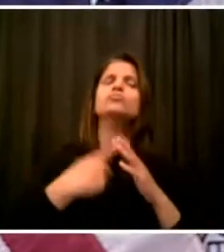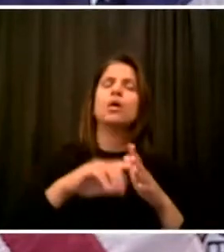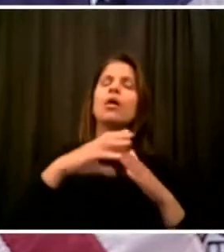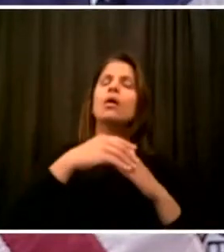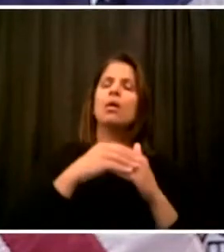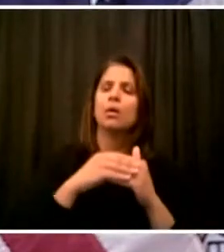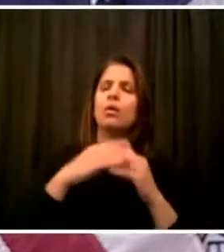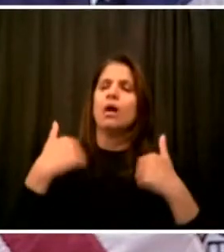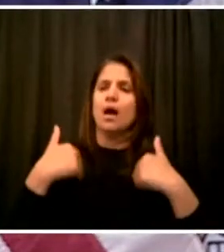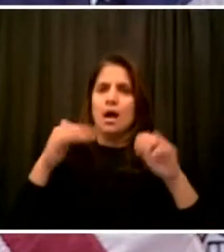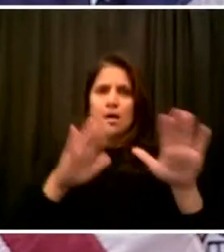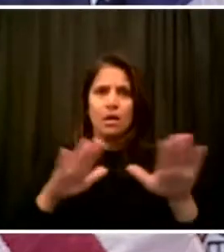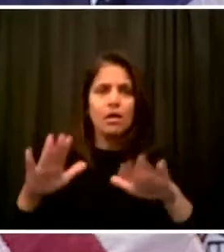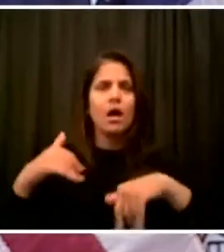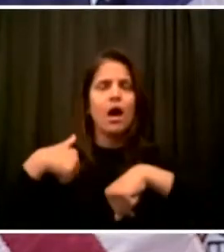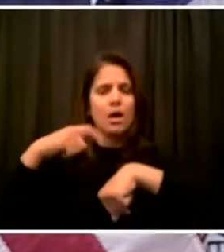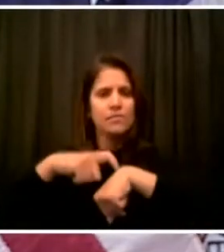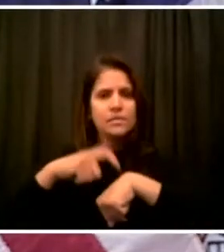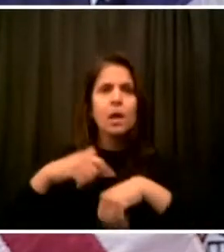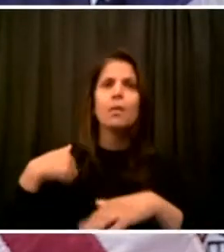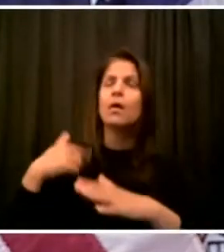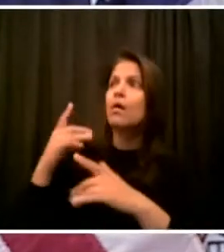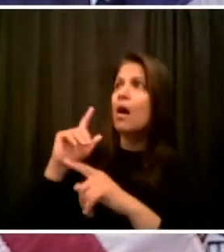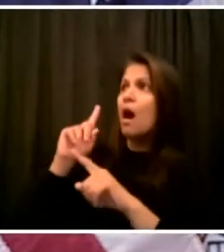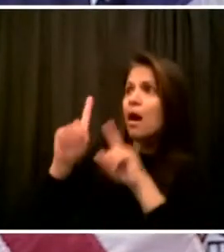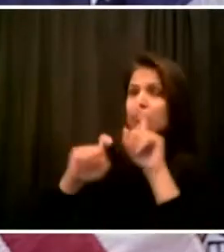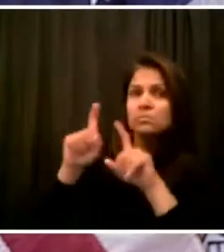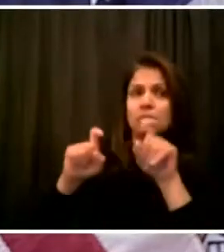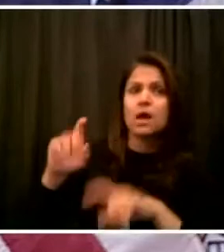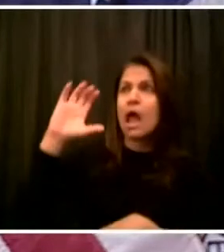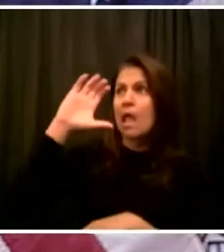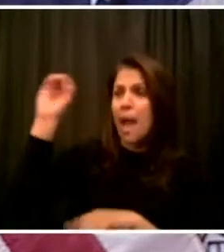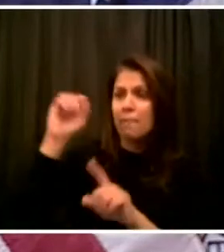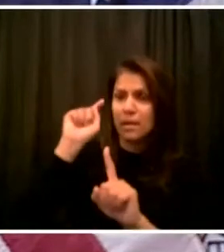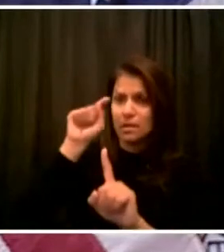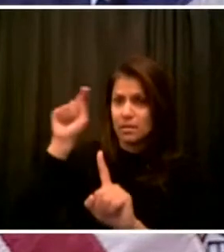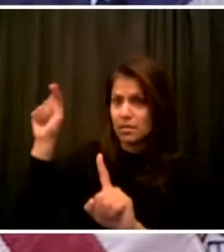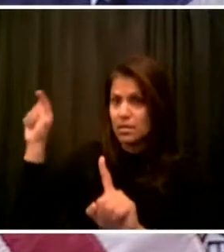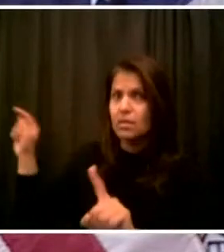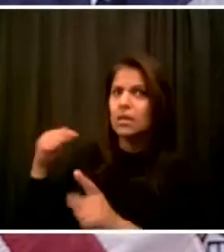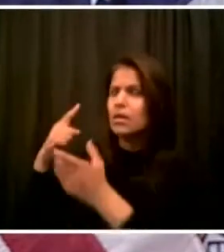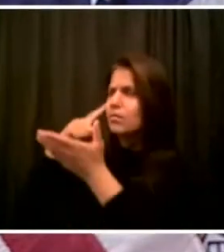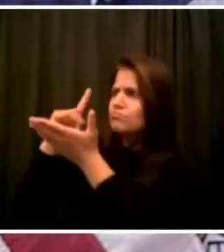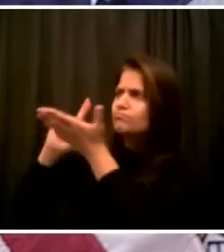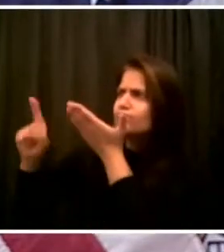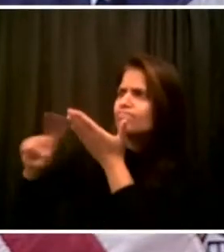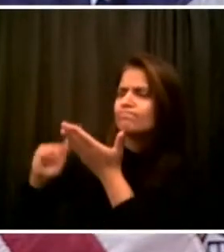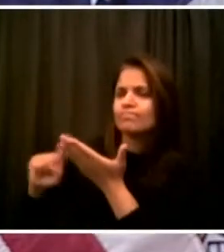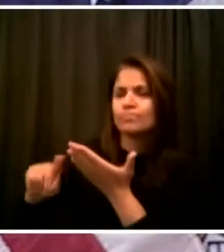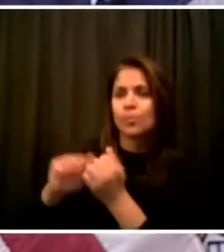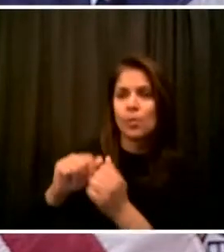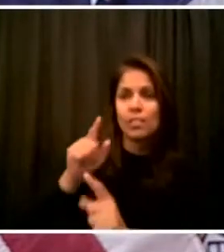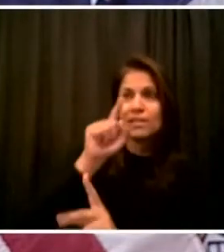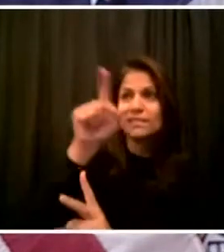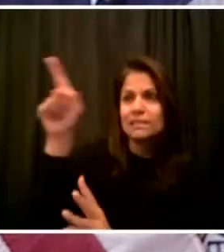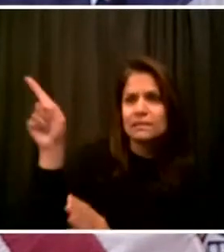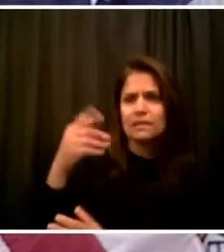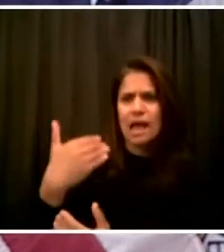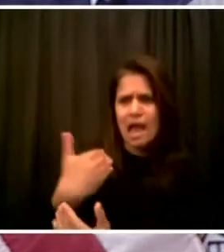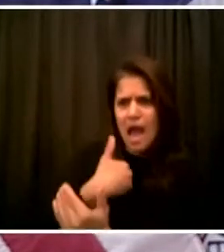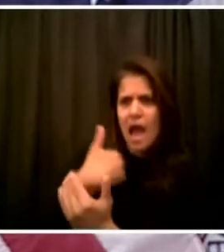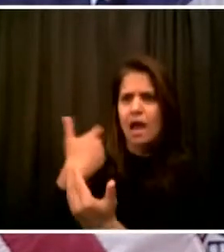to. I'll look into that, but again, I'm not going to fault anyone for making sure that the materials were in